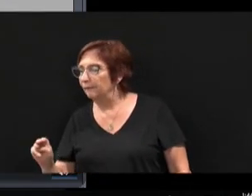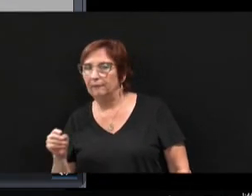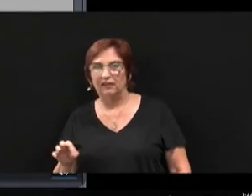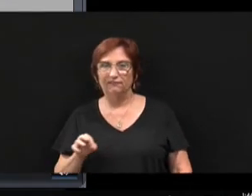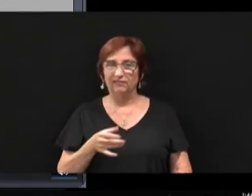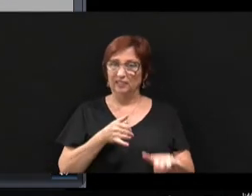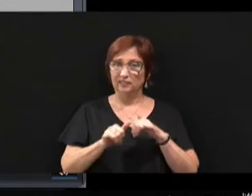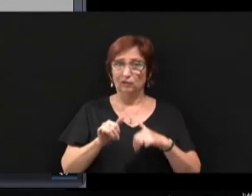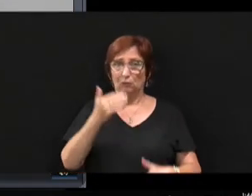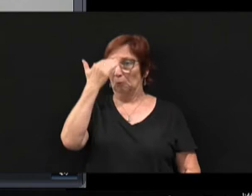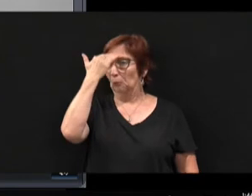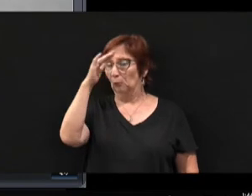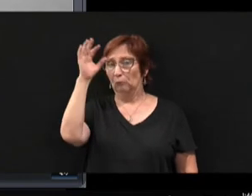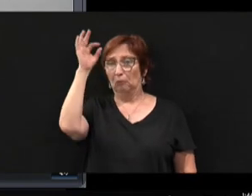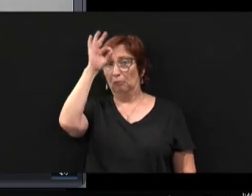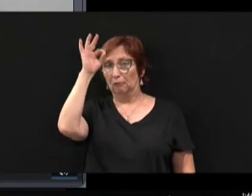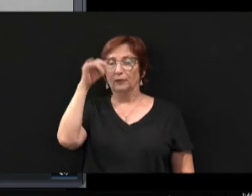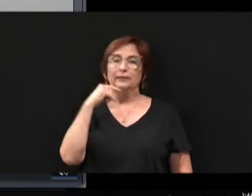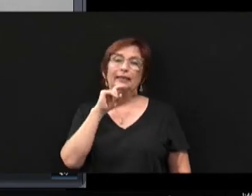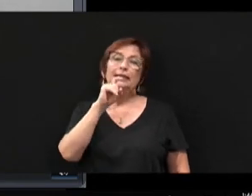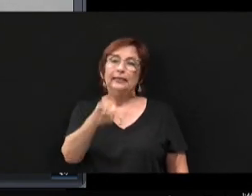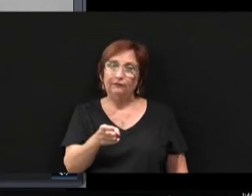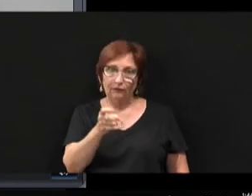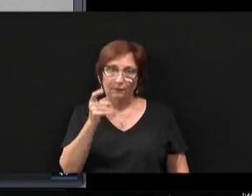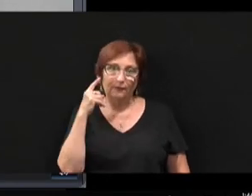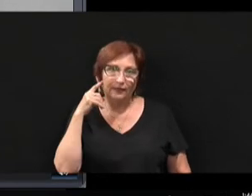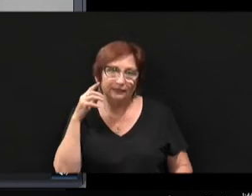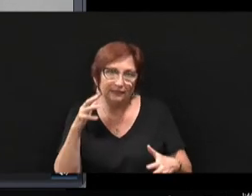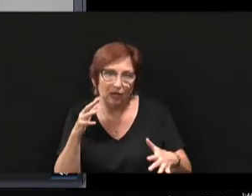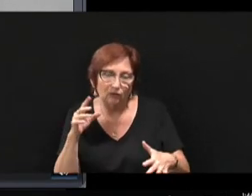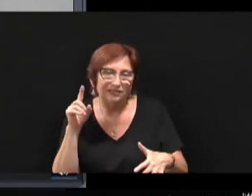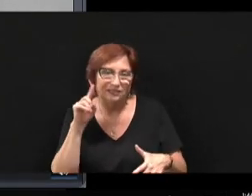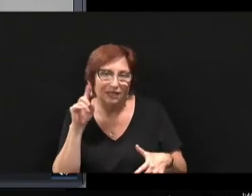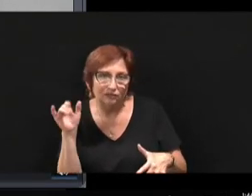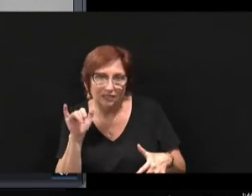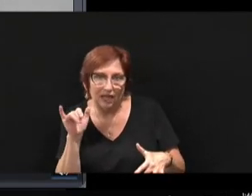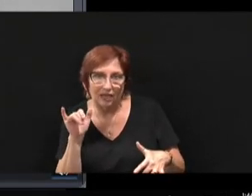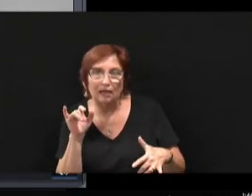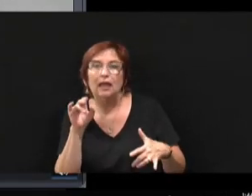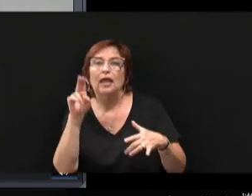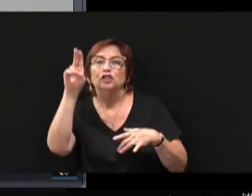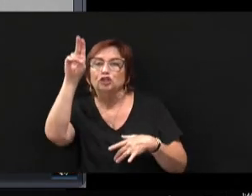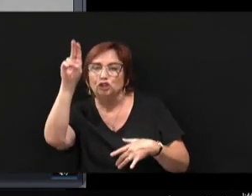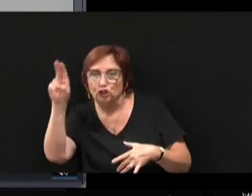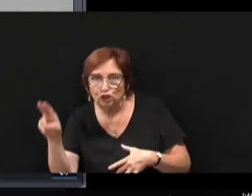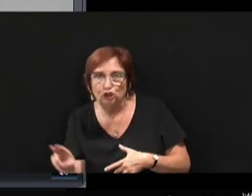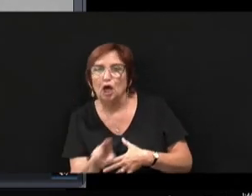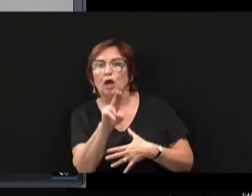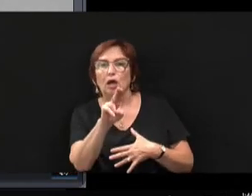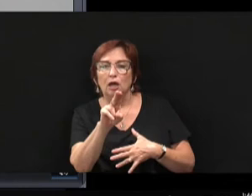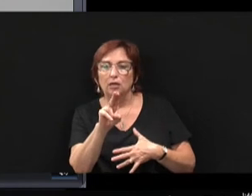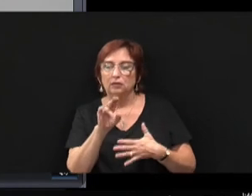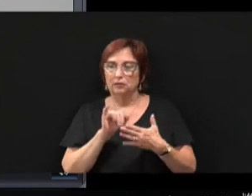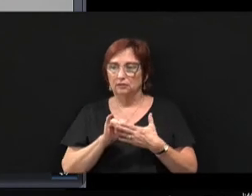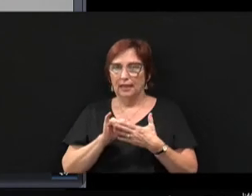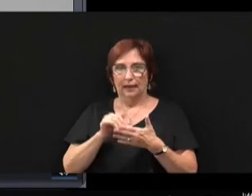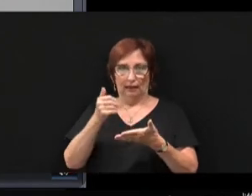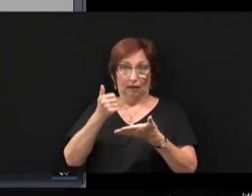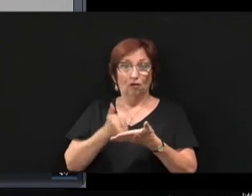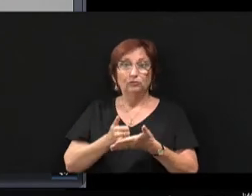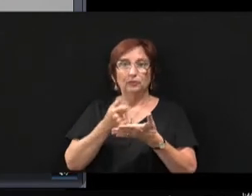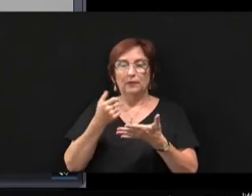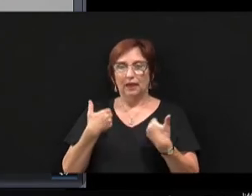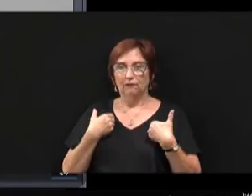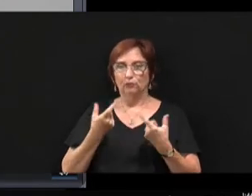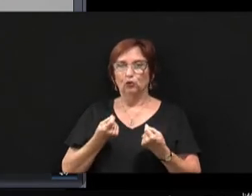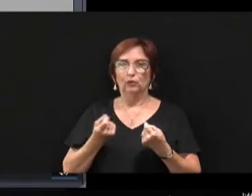if you get to the point where you have to give them the sound, they really need to skywrite that or write that on a textured surface three times. J says J,